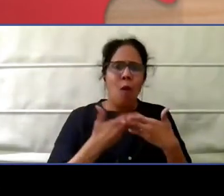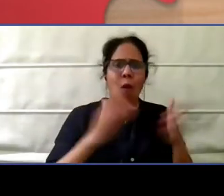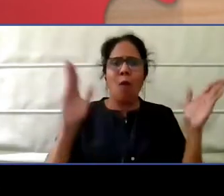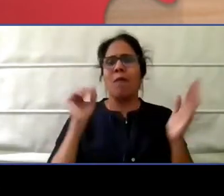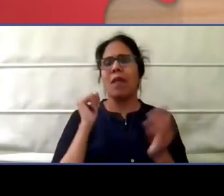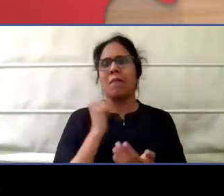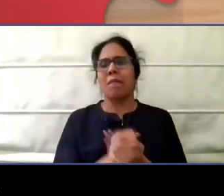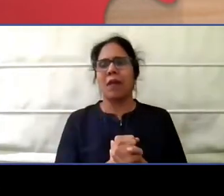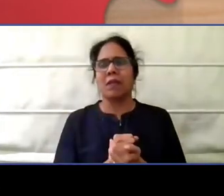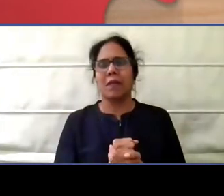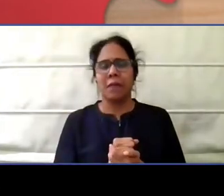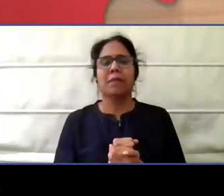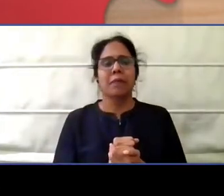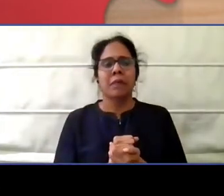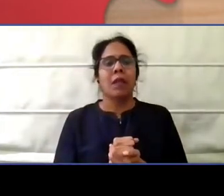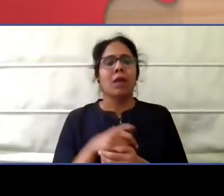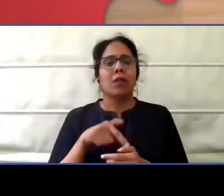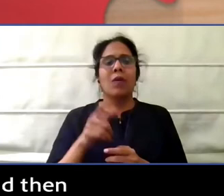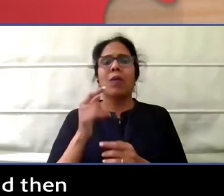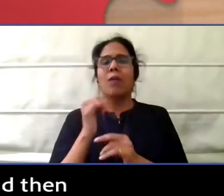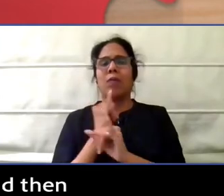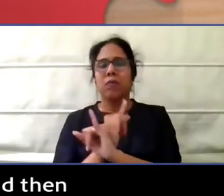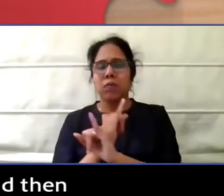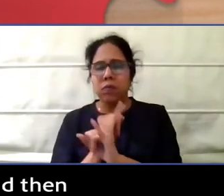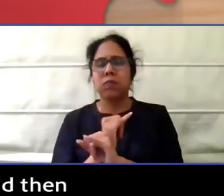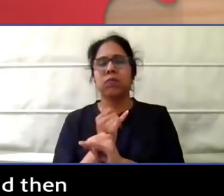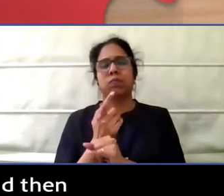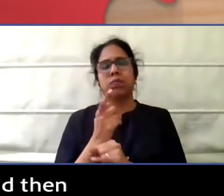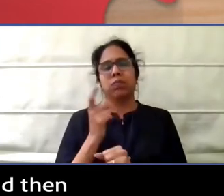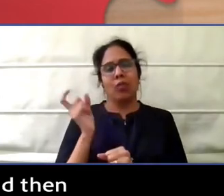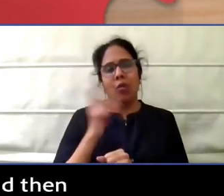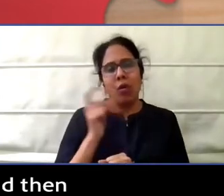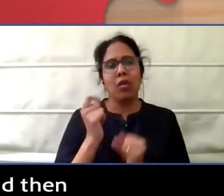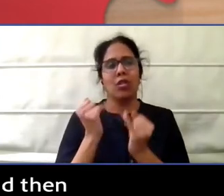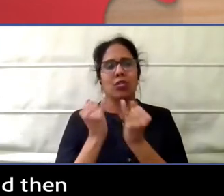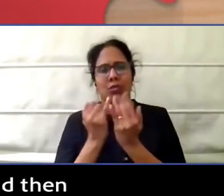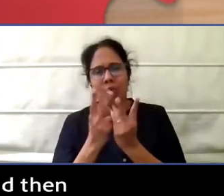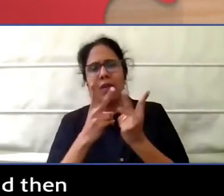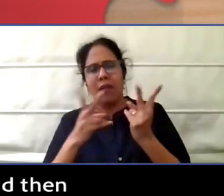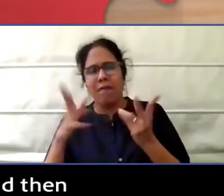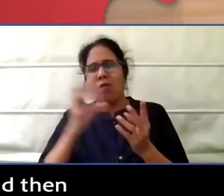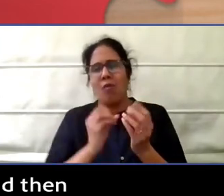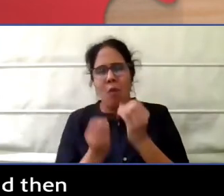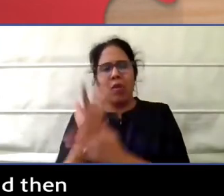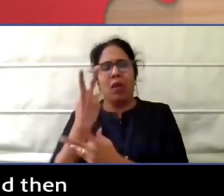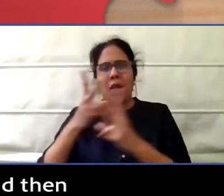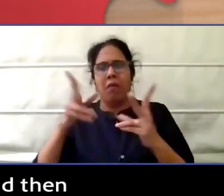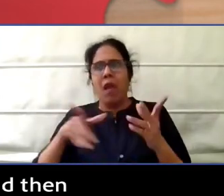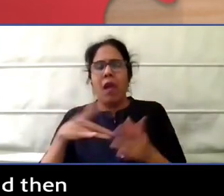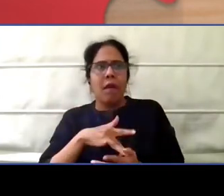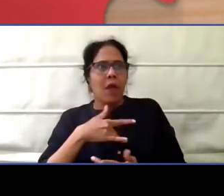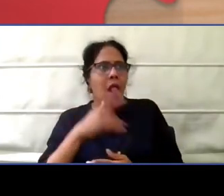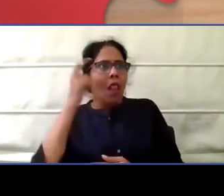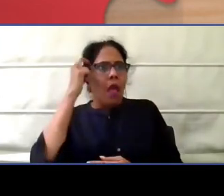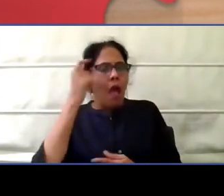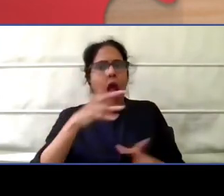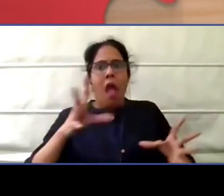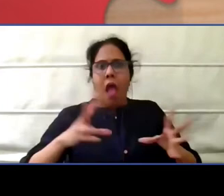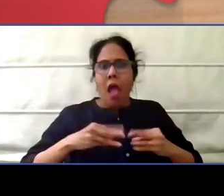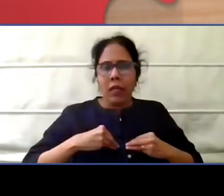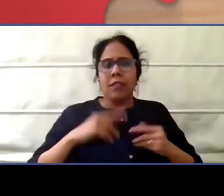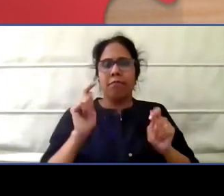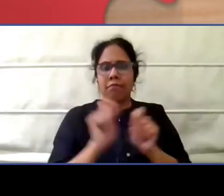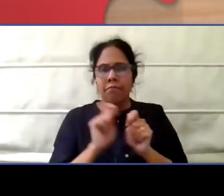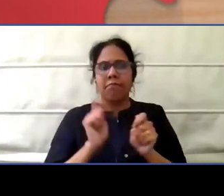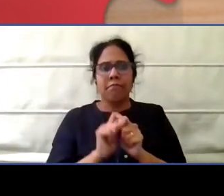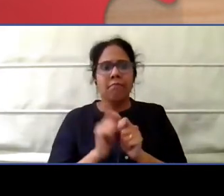and when these many institutions, many newcomers get into this and adopt it and work on it,